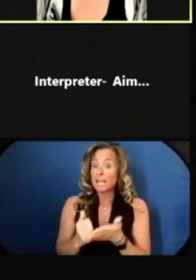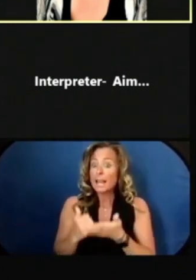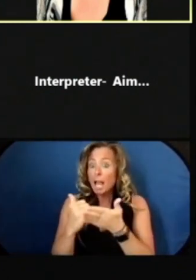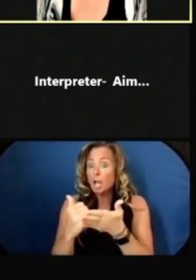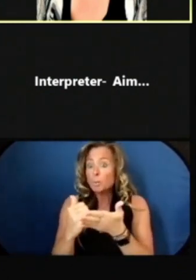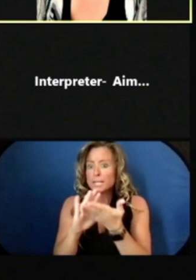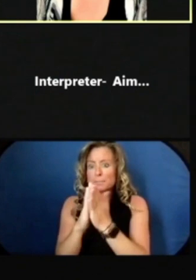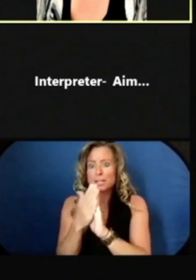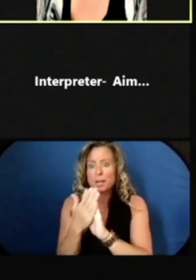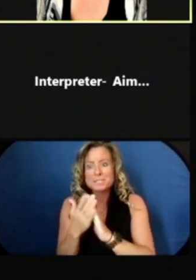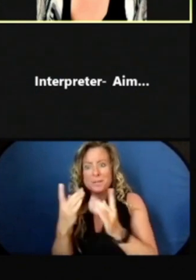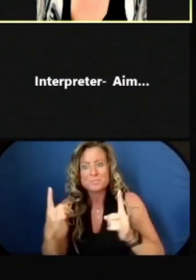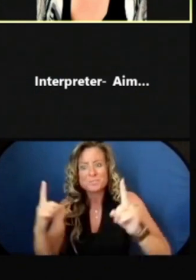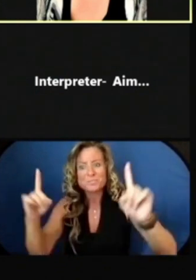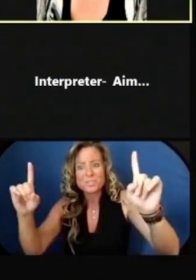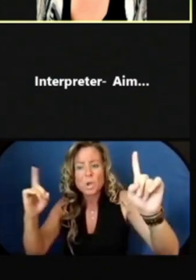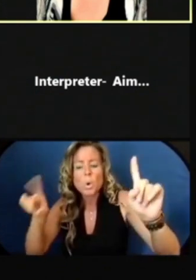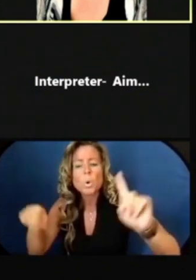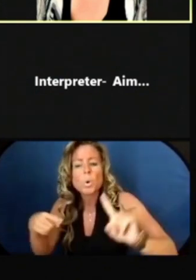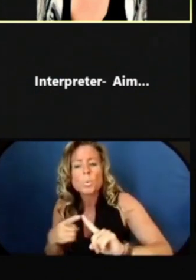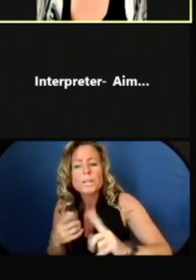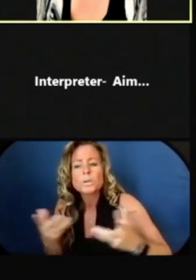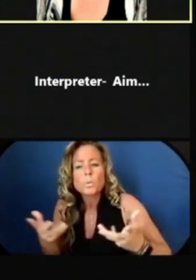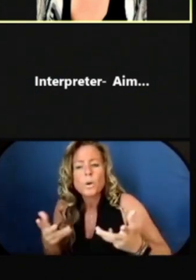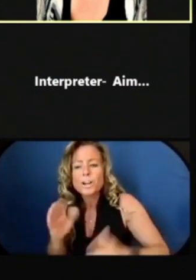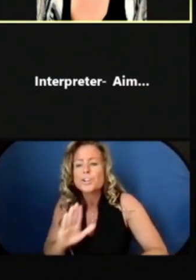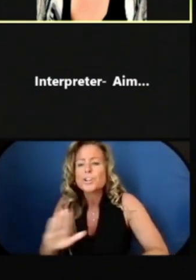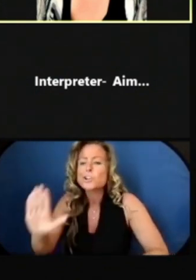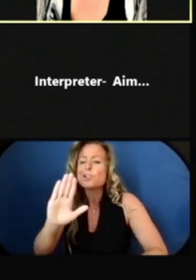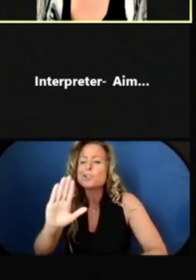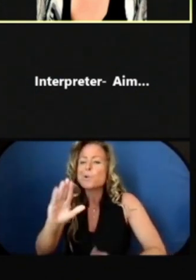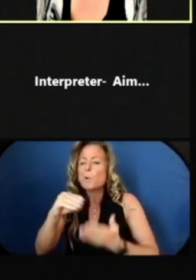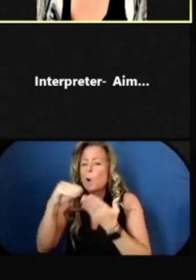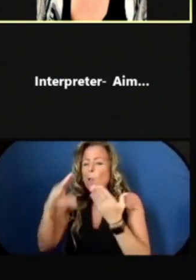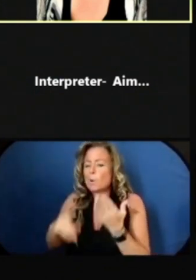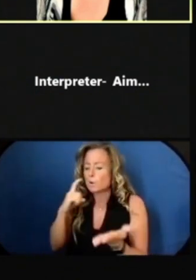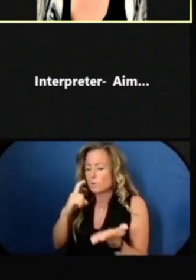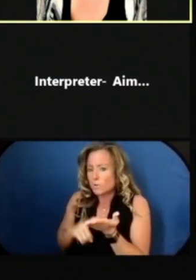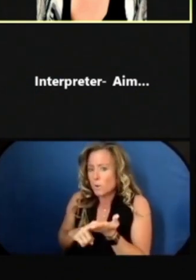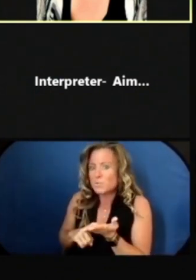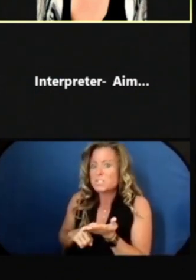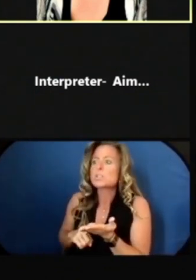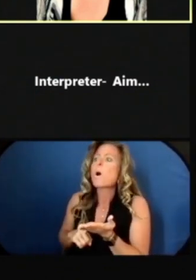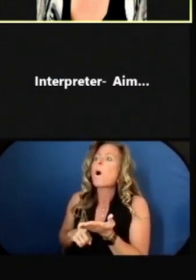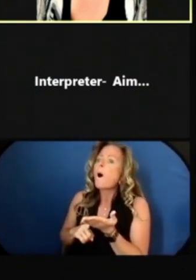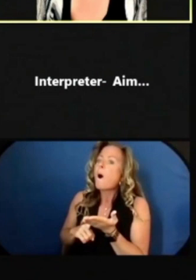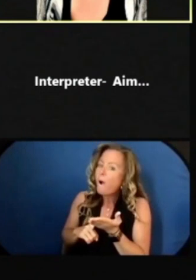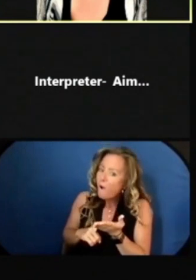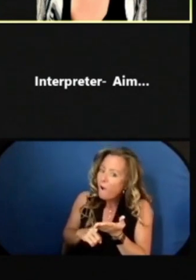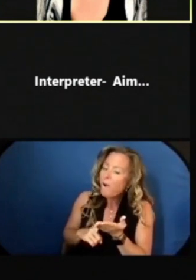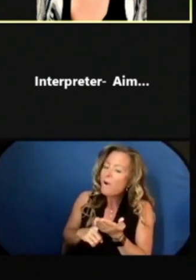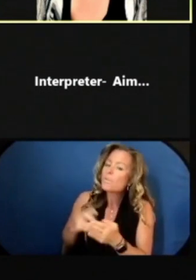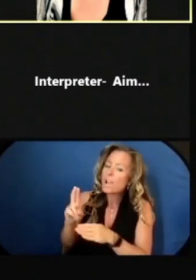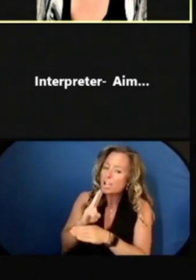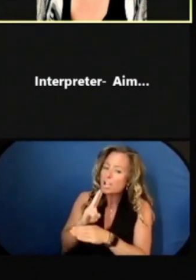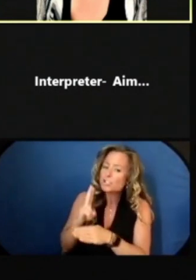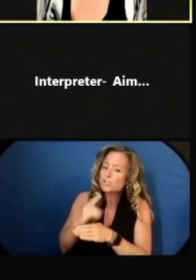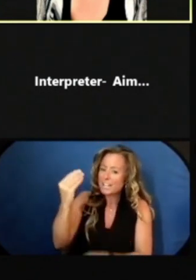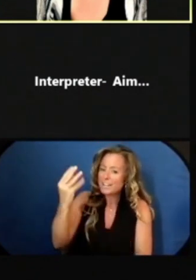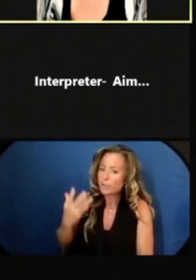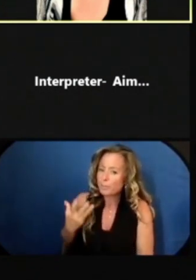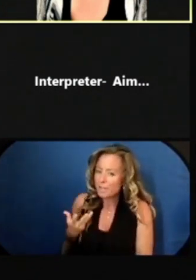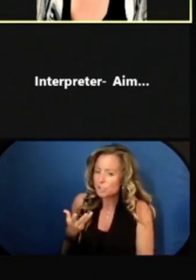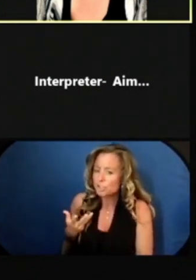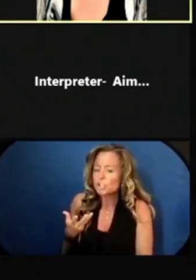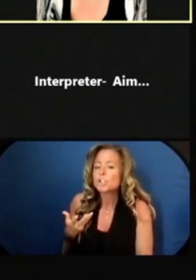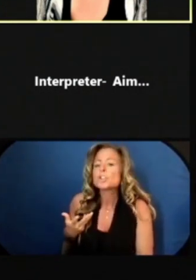when your learner notices and uses the signposts throughout the content to move